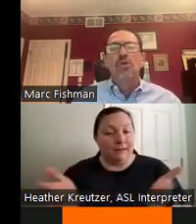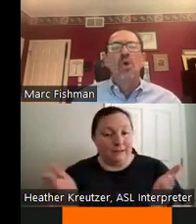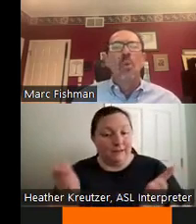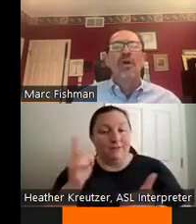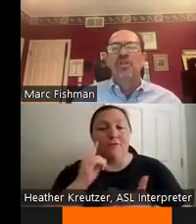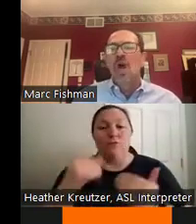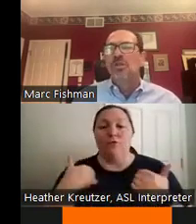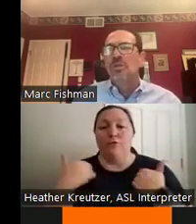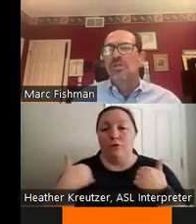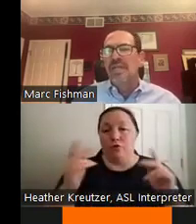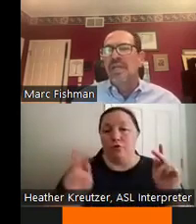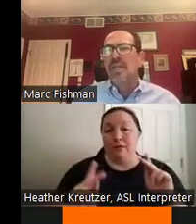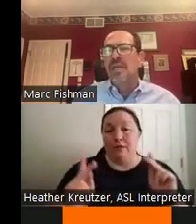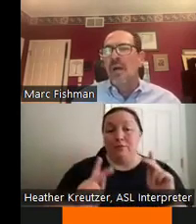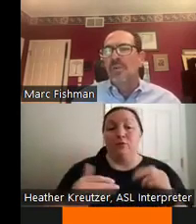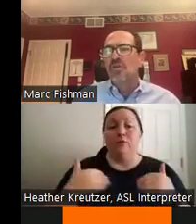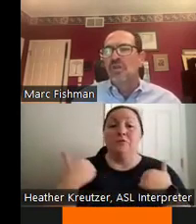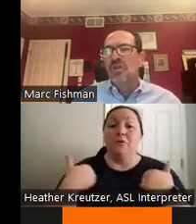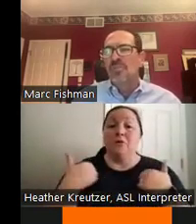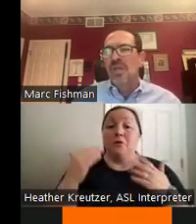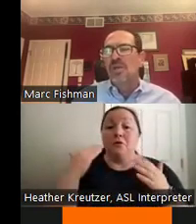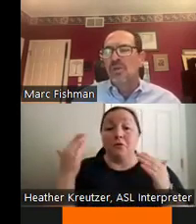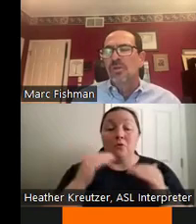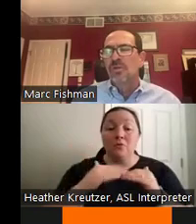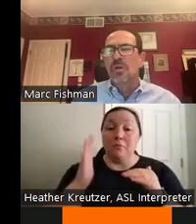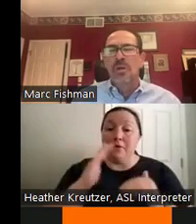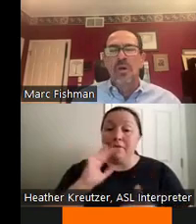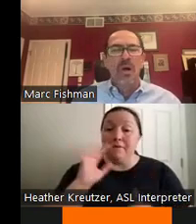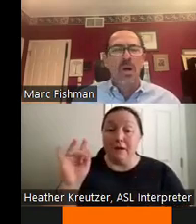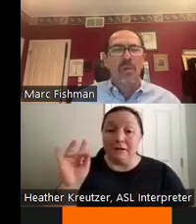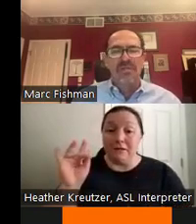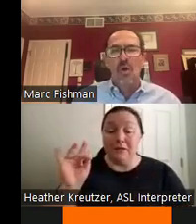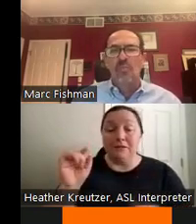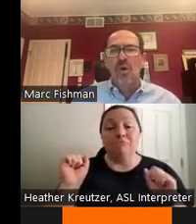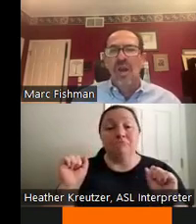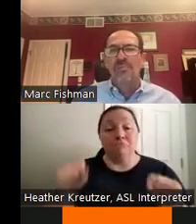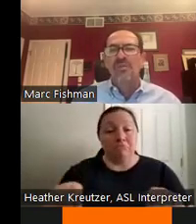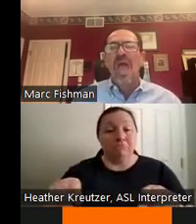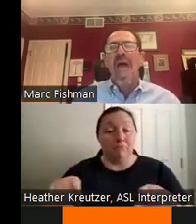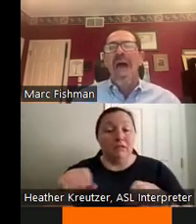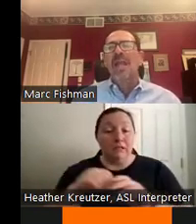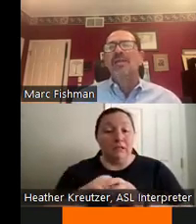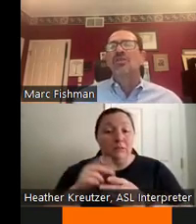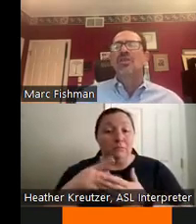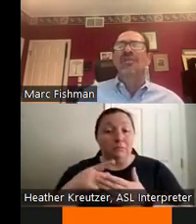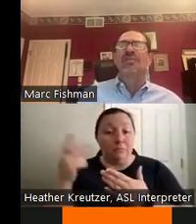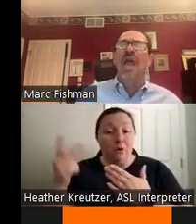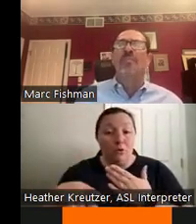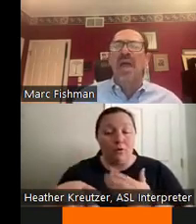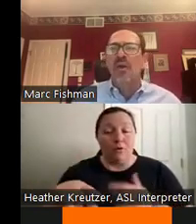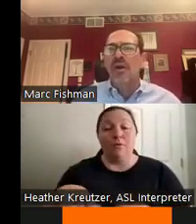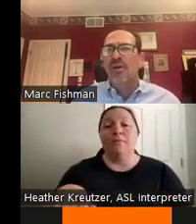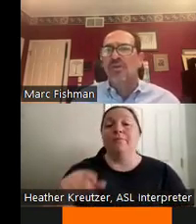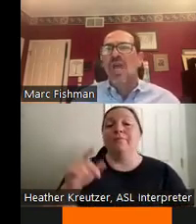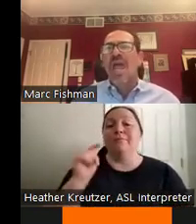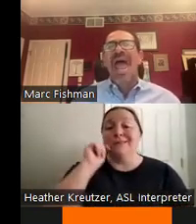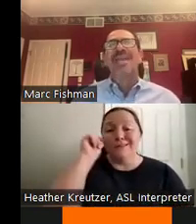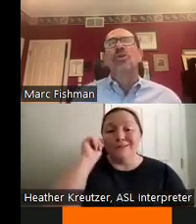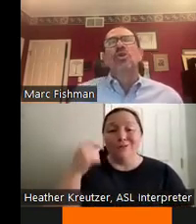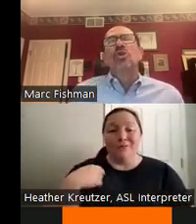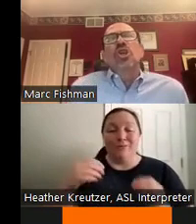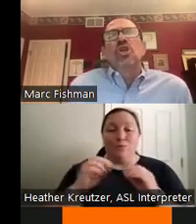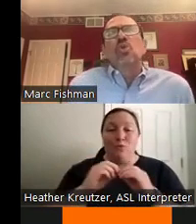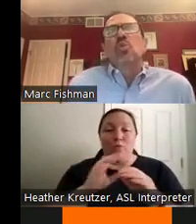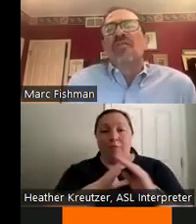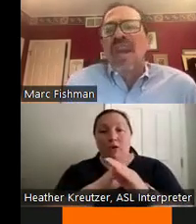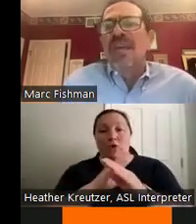people. So whereas young adults 18 and up can certainly be in adult methadone programs, adolescents have a lot of barriers.